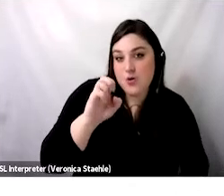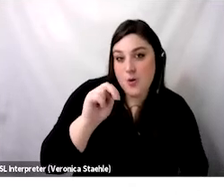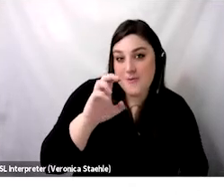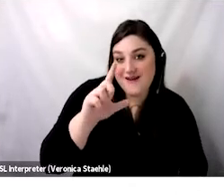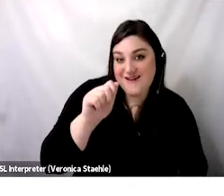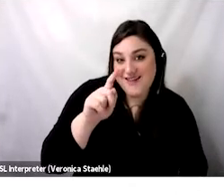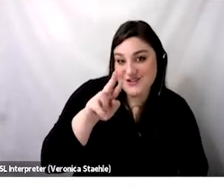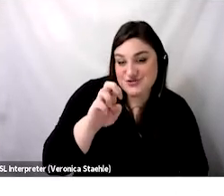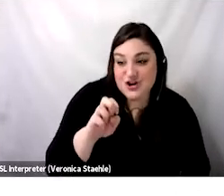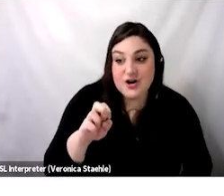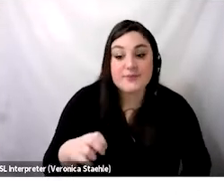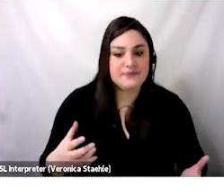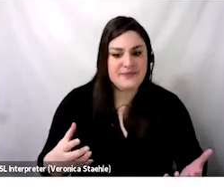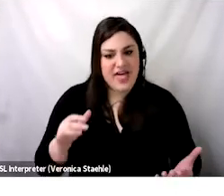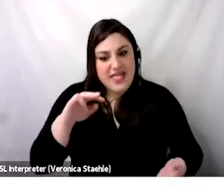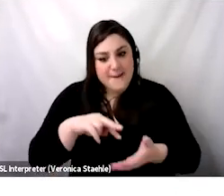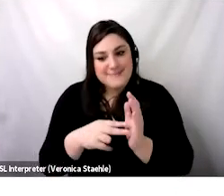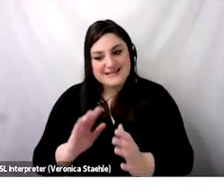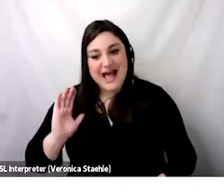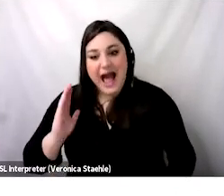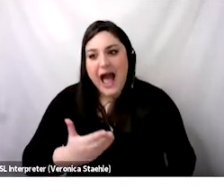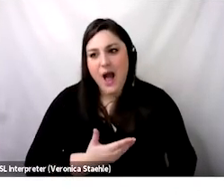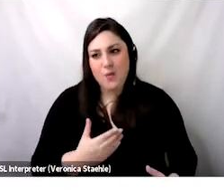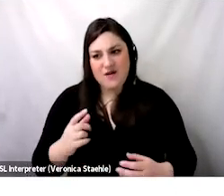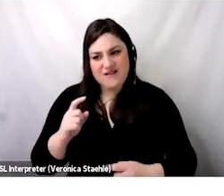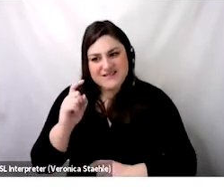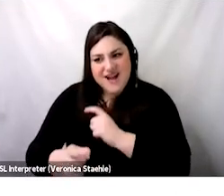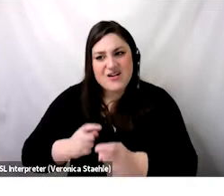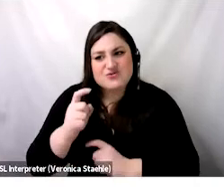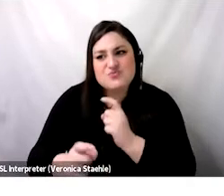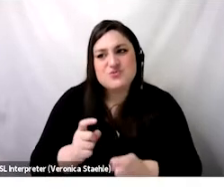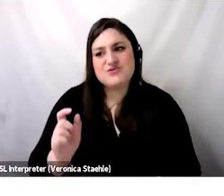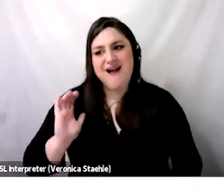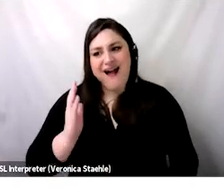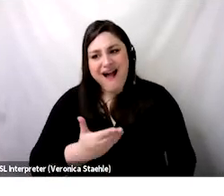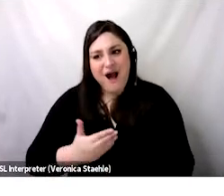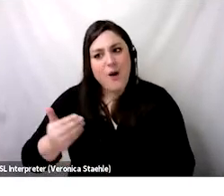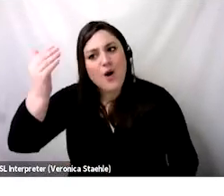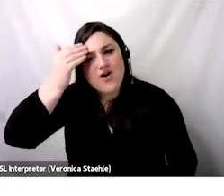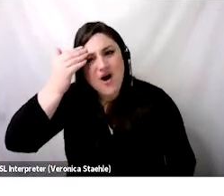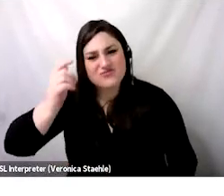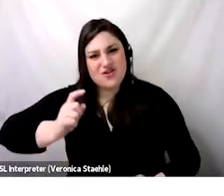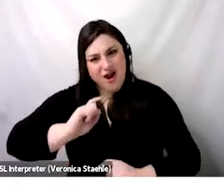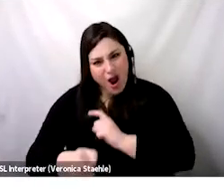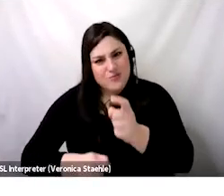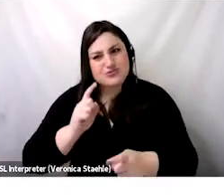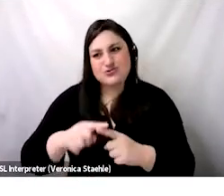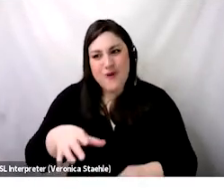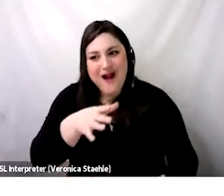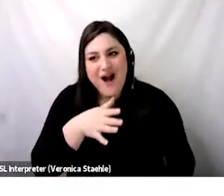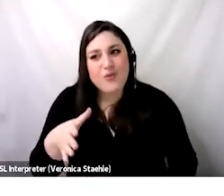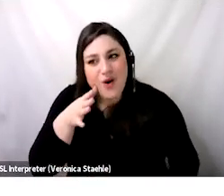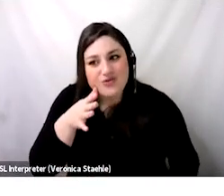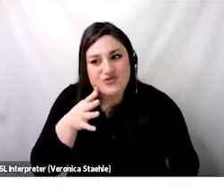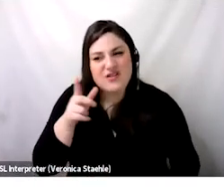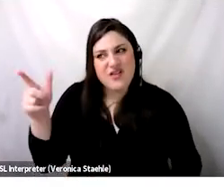our contribution of indigenous and enslaved African contribution to agriculture was either